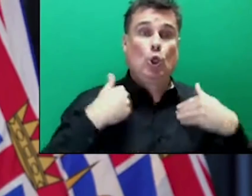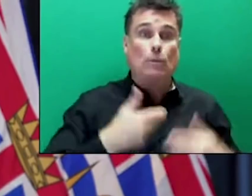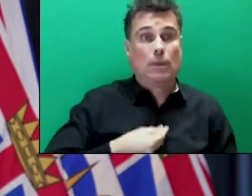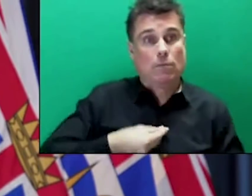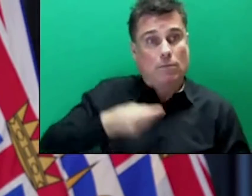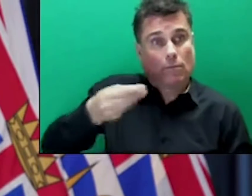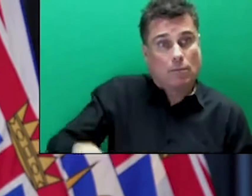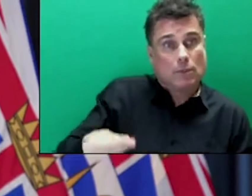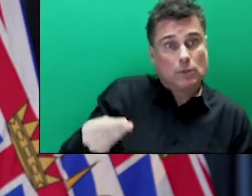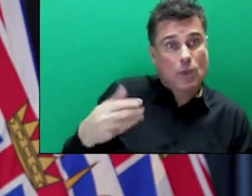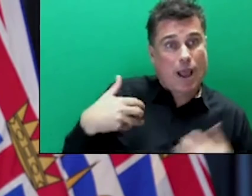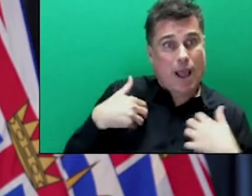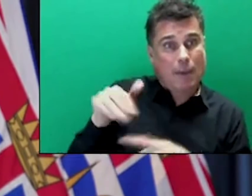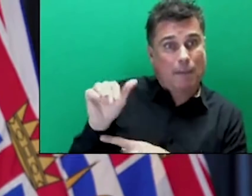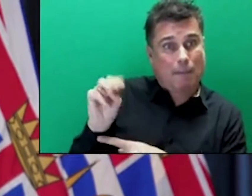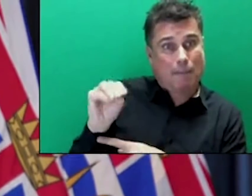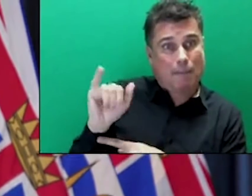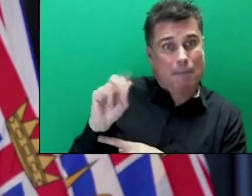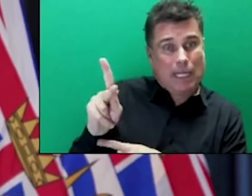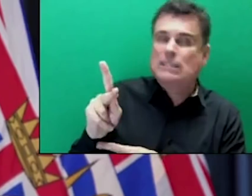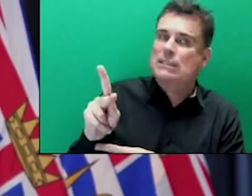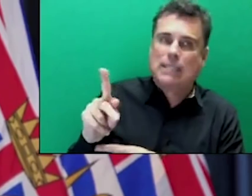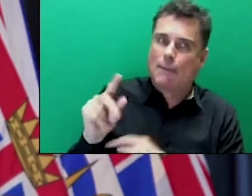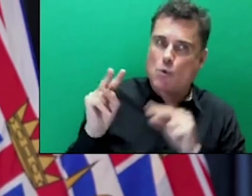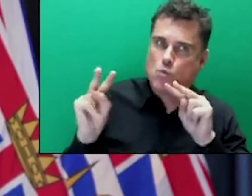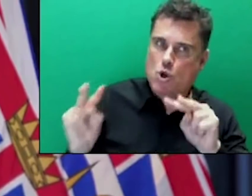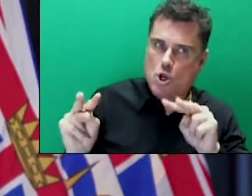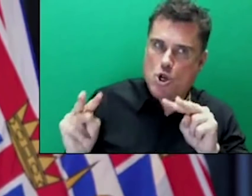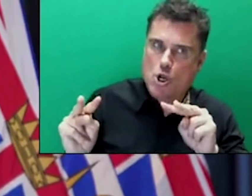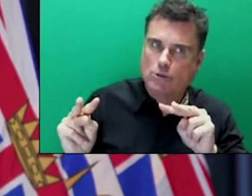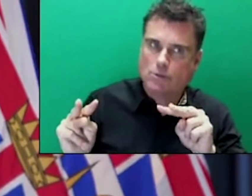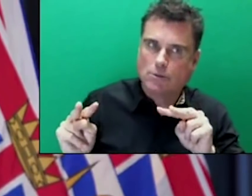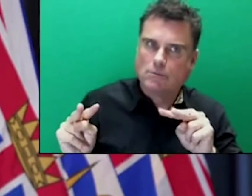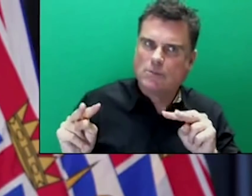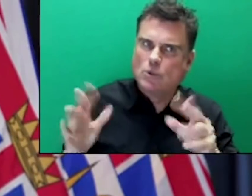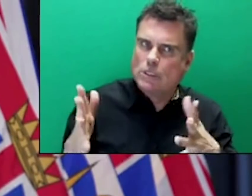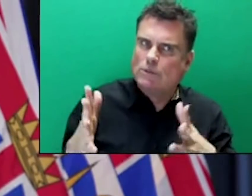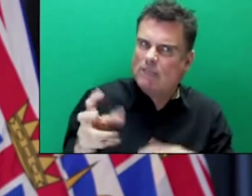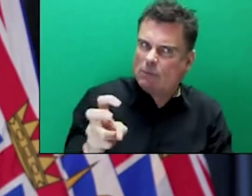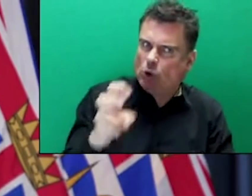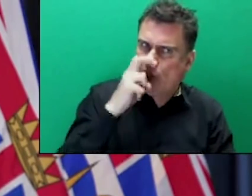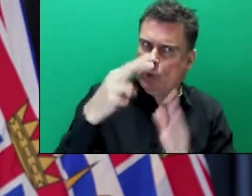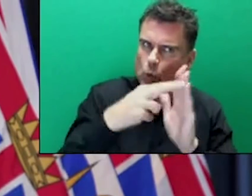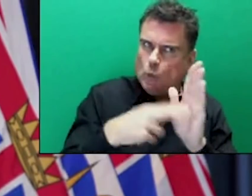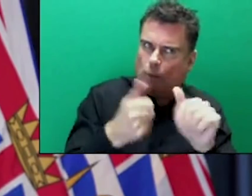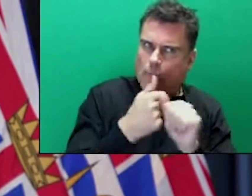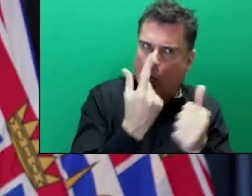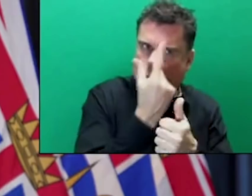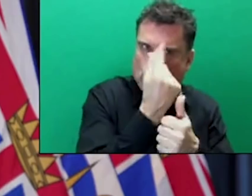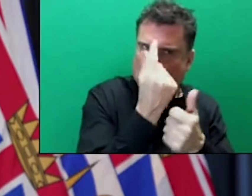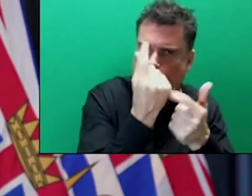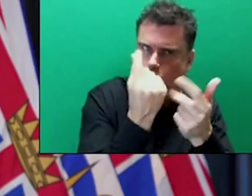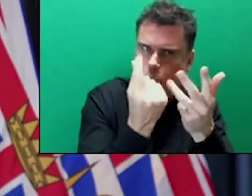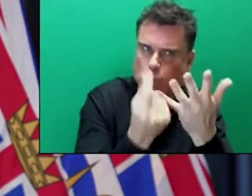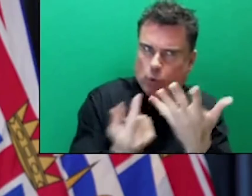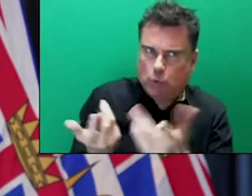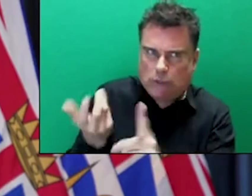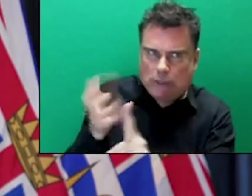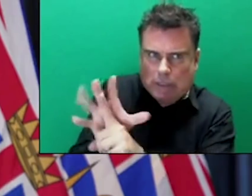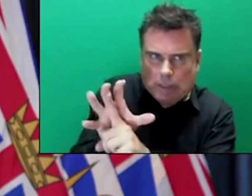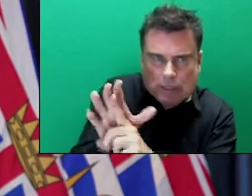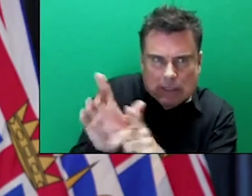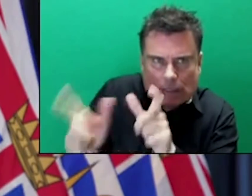being done appropriately, and also with the Ministry of Agriculture, our animal health colleagues, to make sure that the